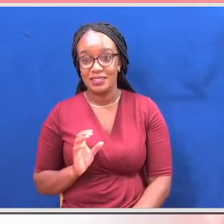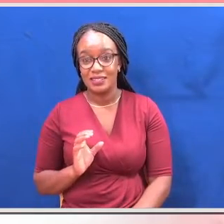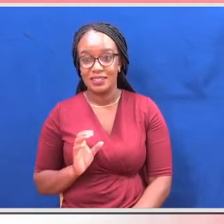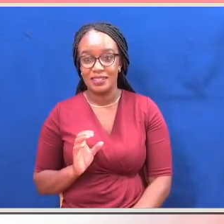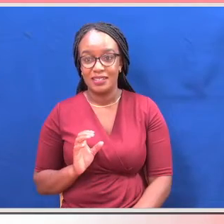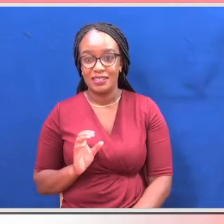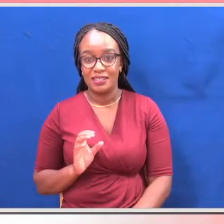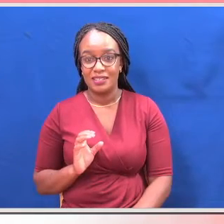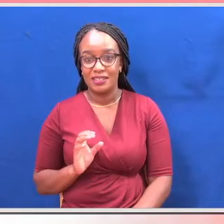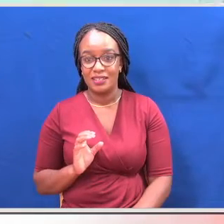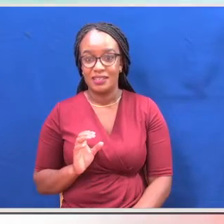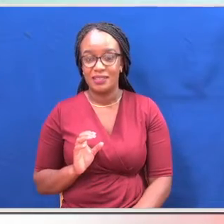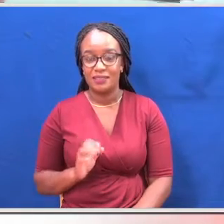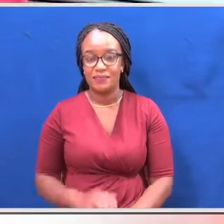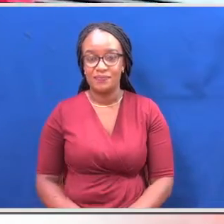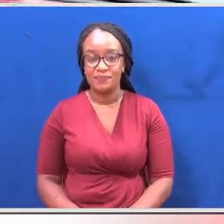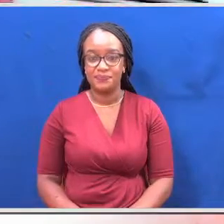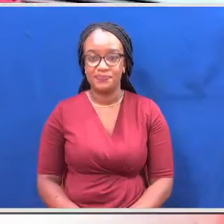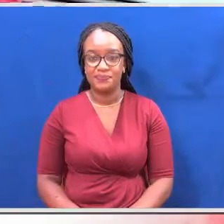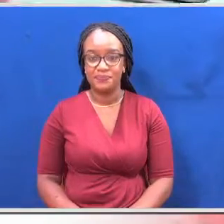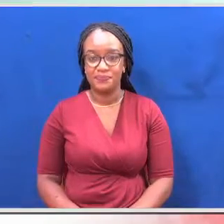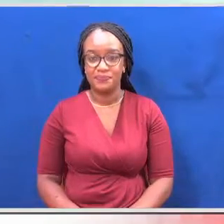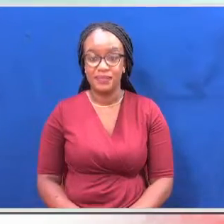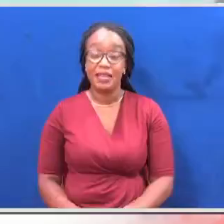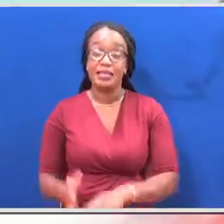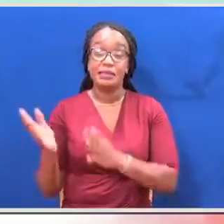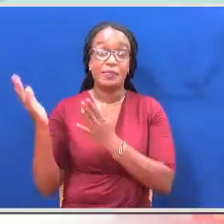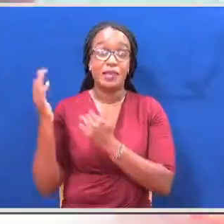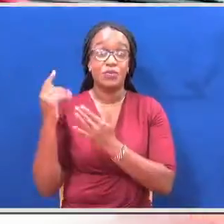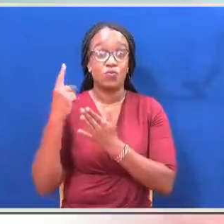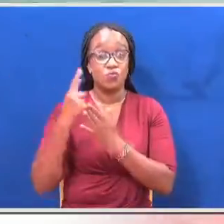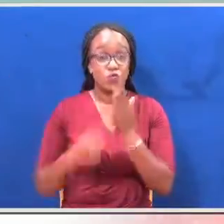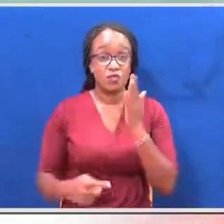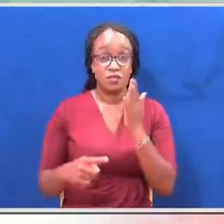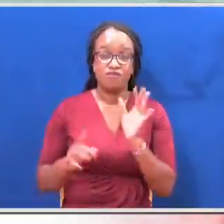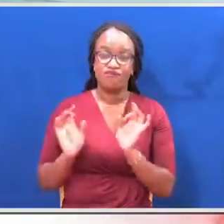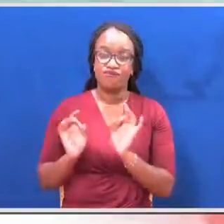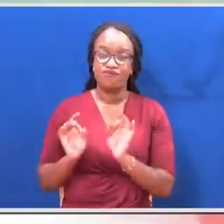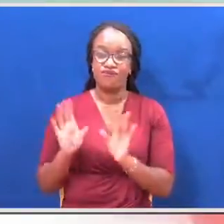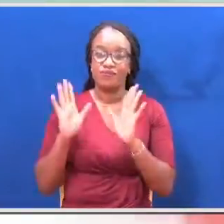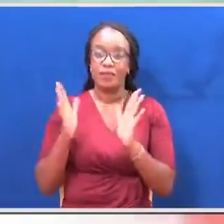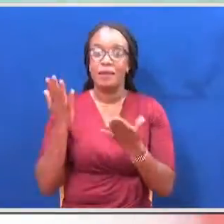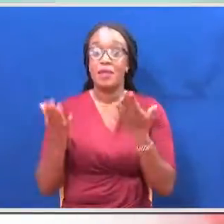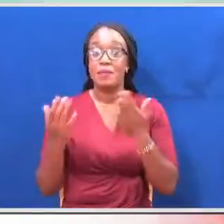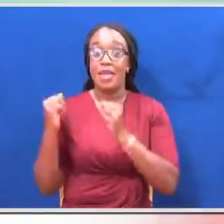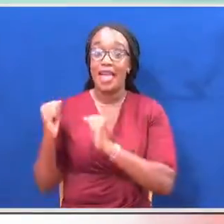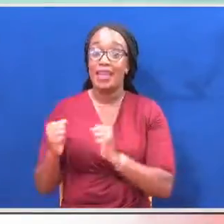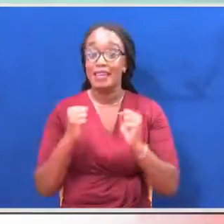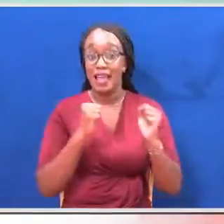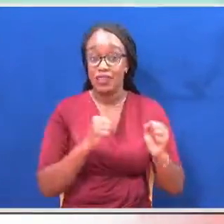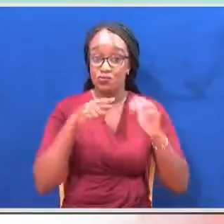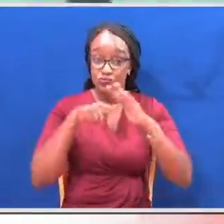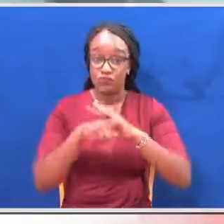increasingly isolated. He's an isolated man. Although it would be expected that getting impeached would work against him in the race to State House next year,